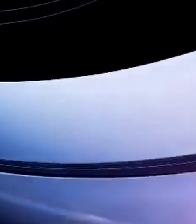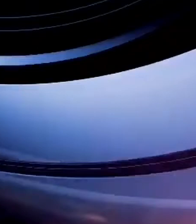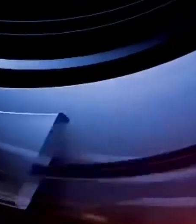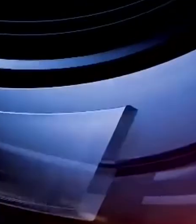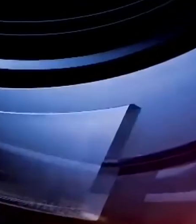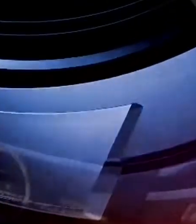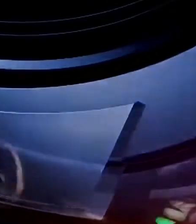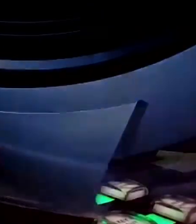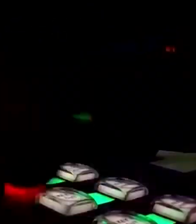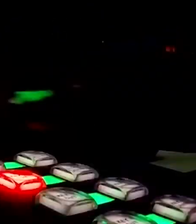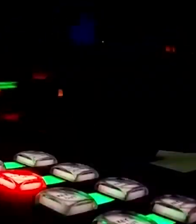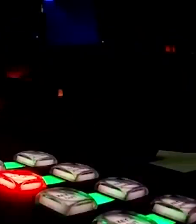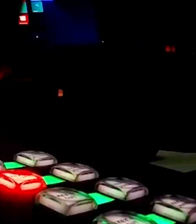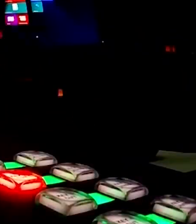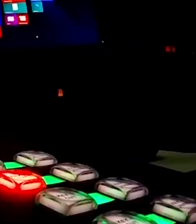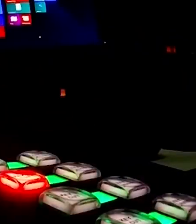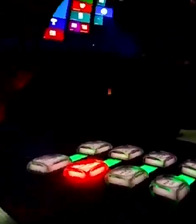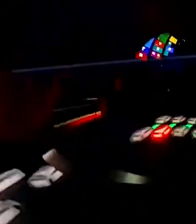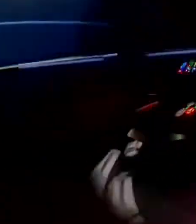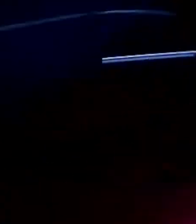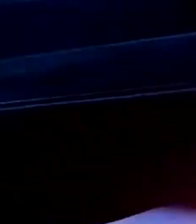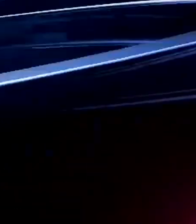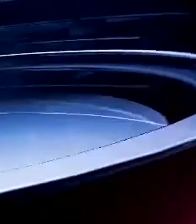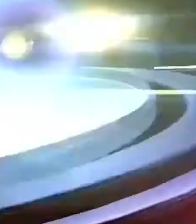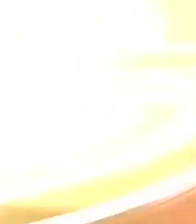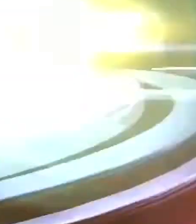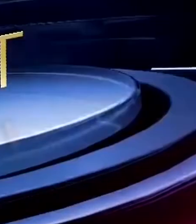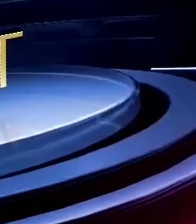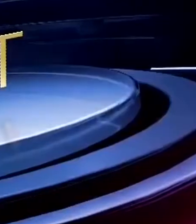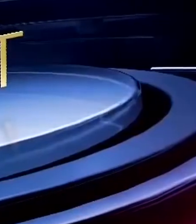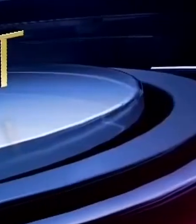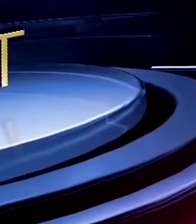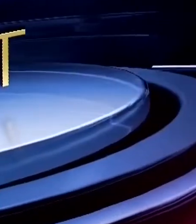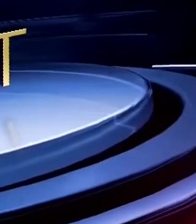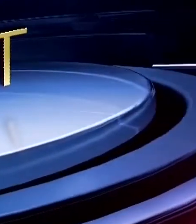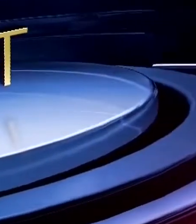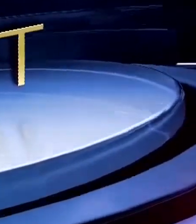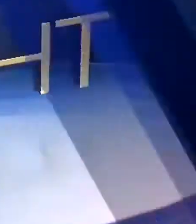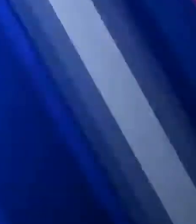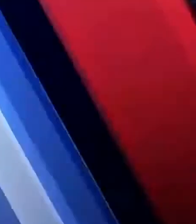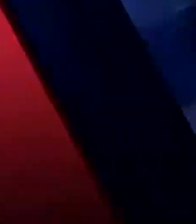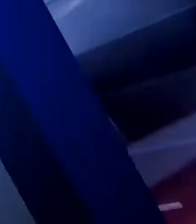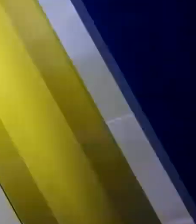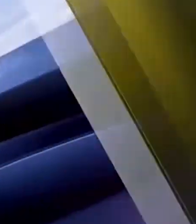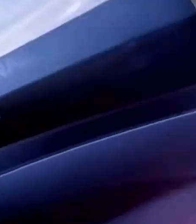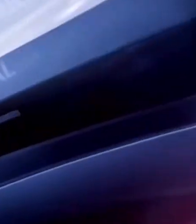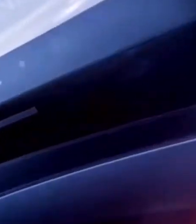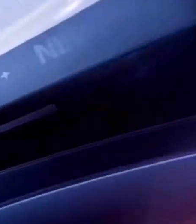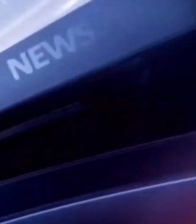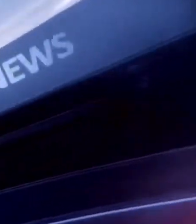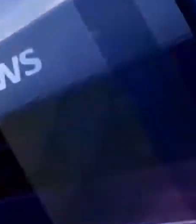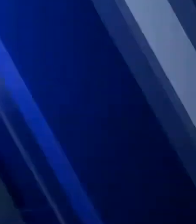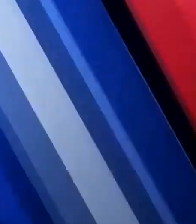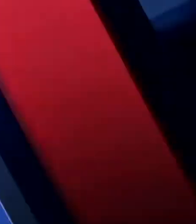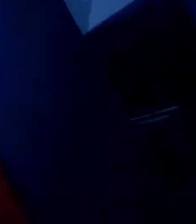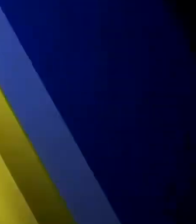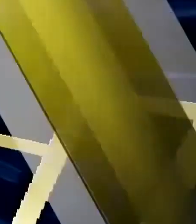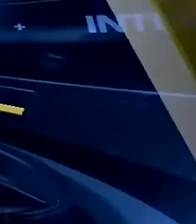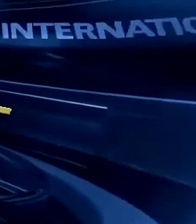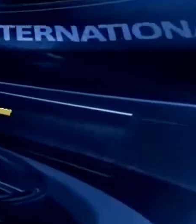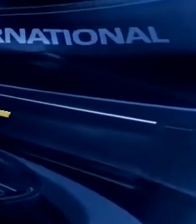Broadcasting from our studios in the Pine St. Michael, this is CBC Newsnight, starting now.